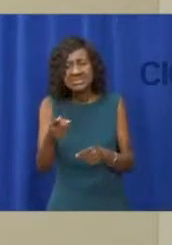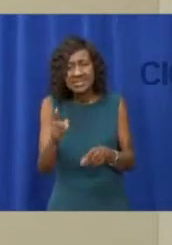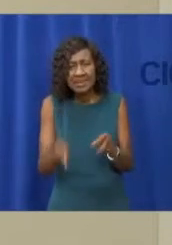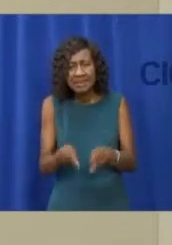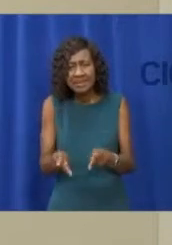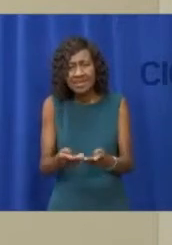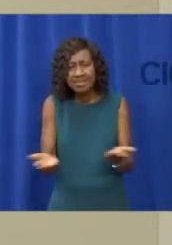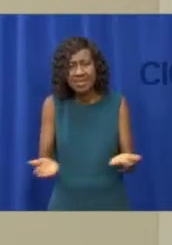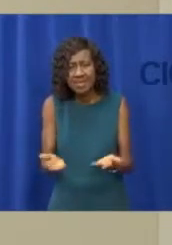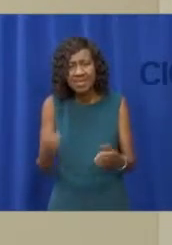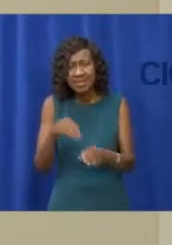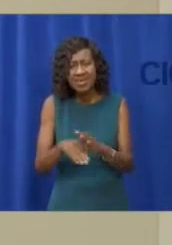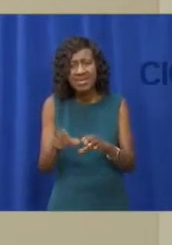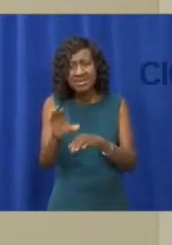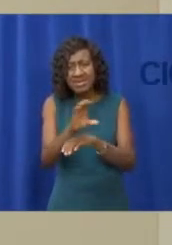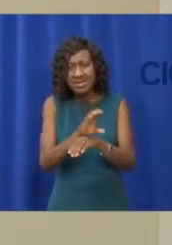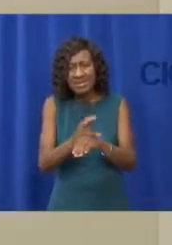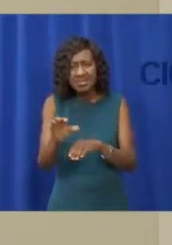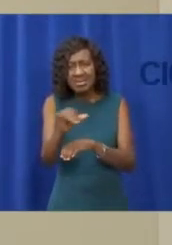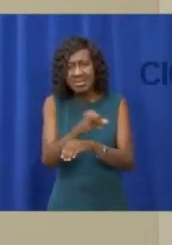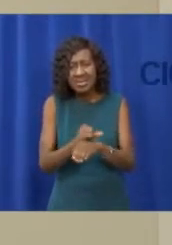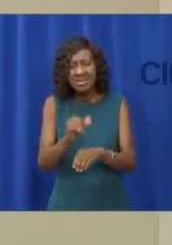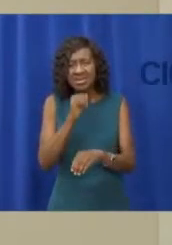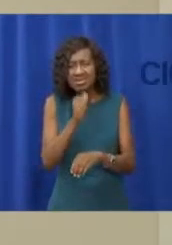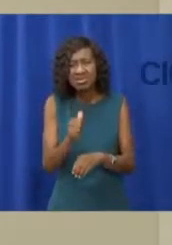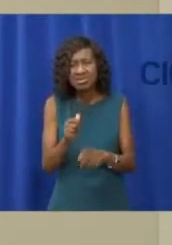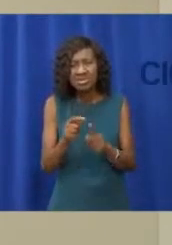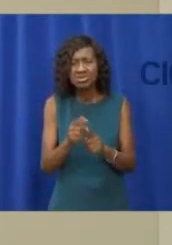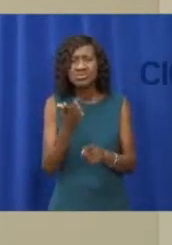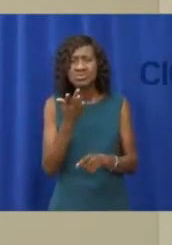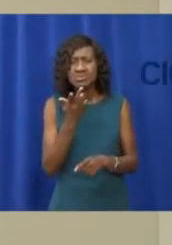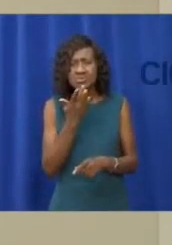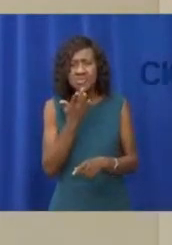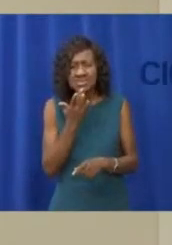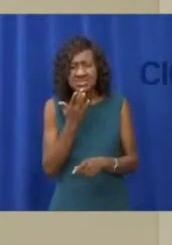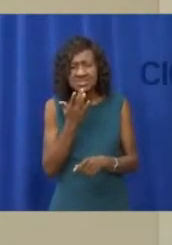be prejudiced in this continuing situation? You've talked about not being prejudiced